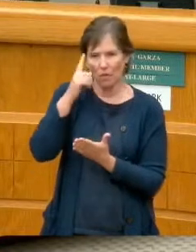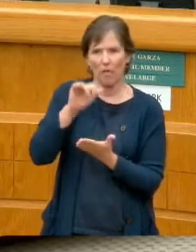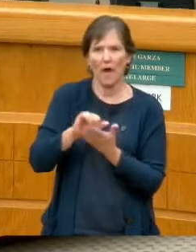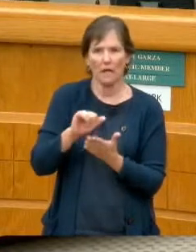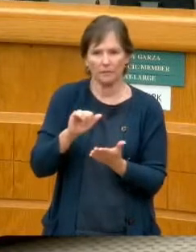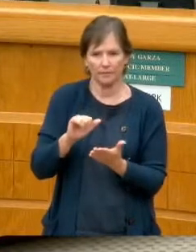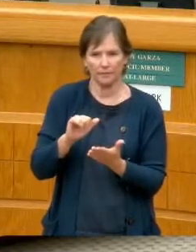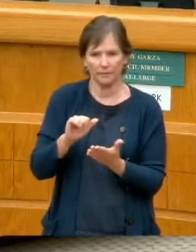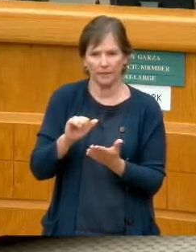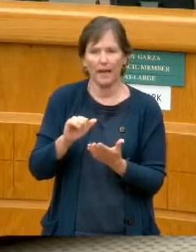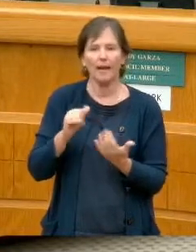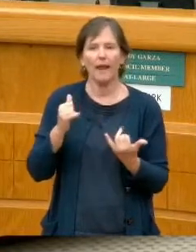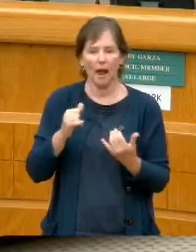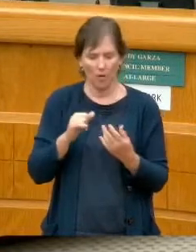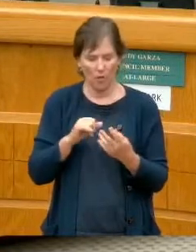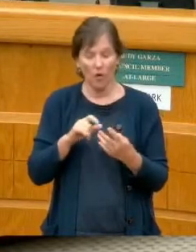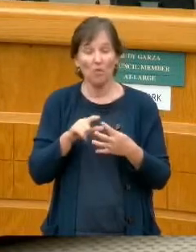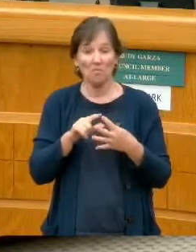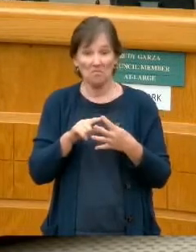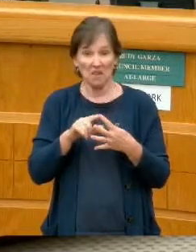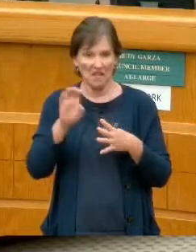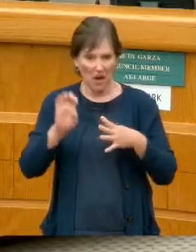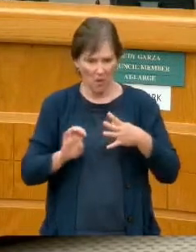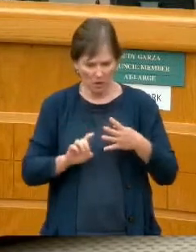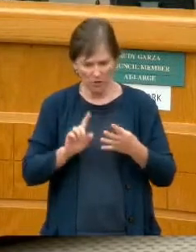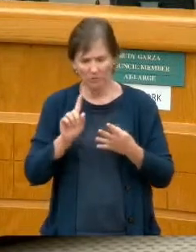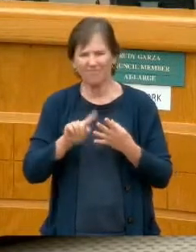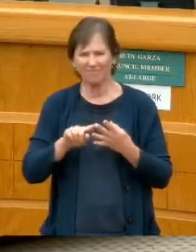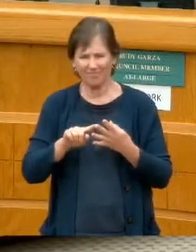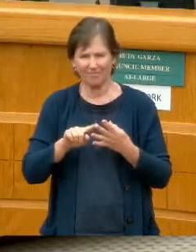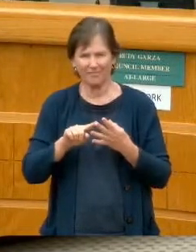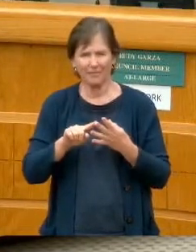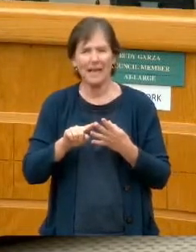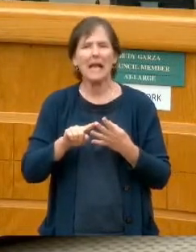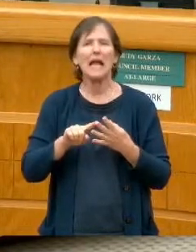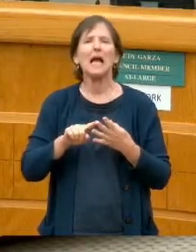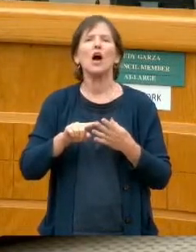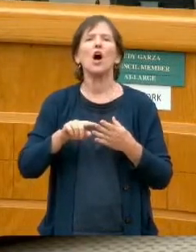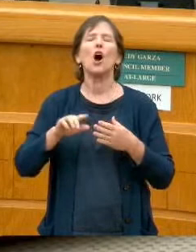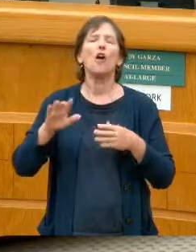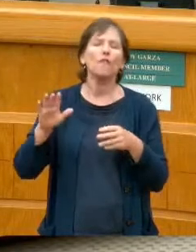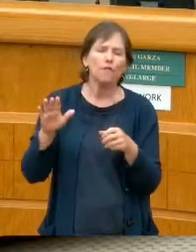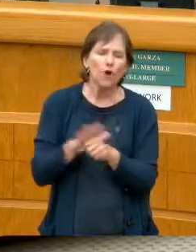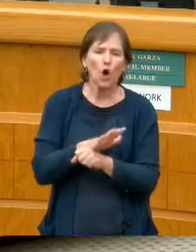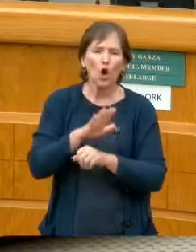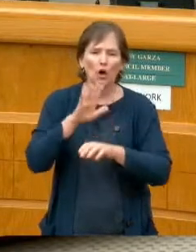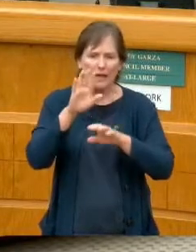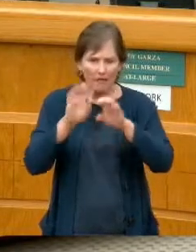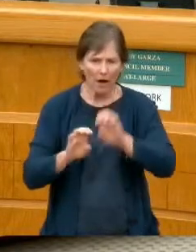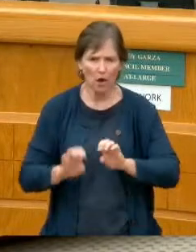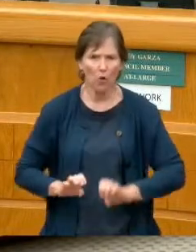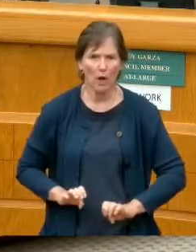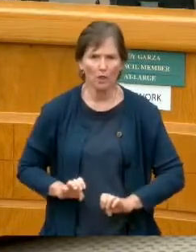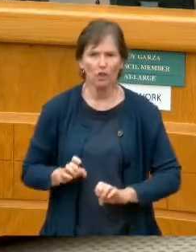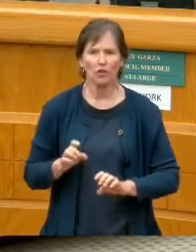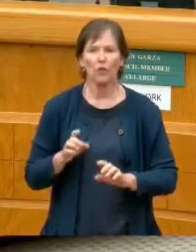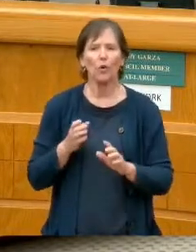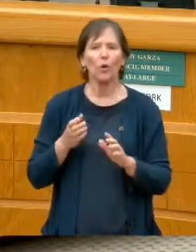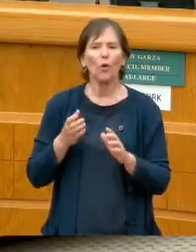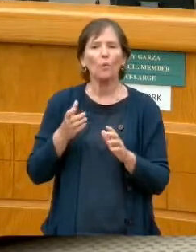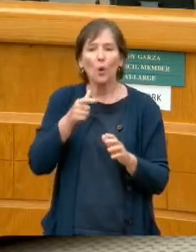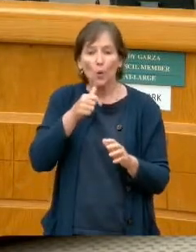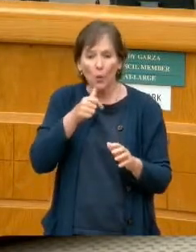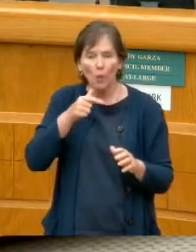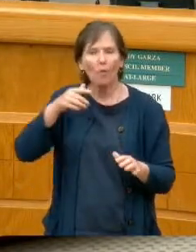a full assessment by engineers. They will tell us exactly how much of that pier will need to